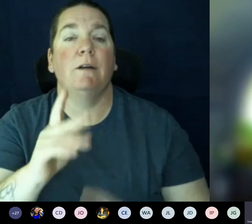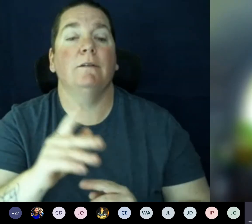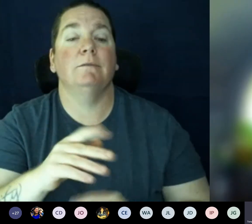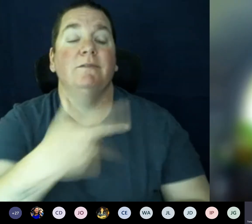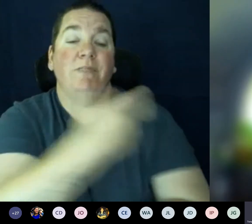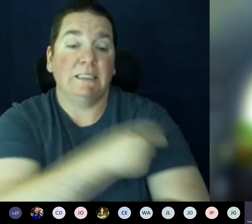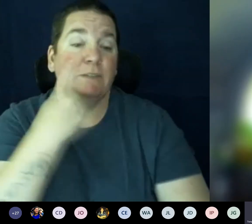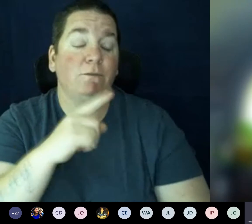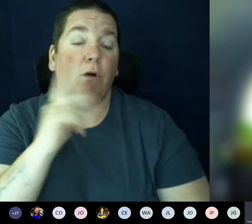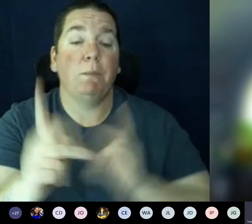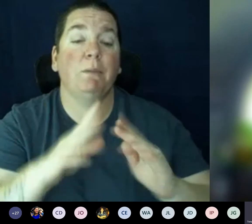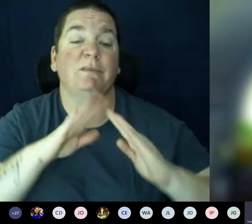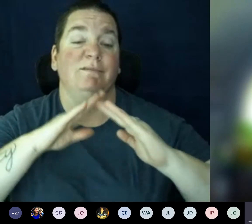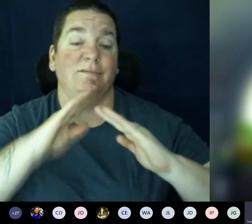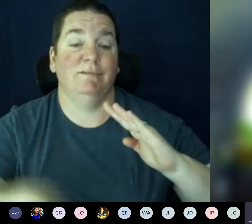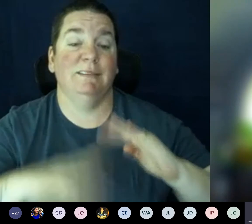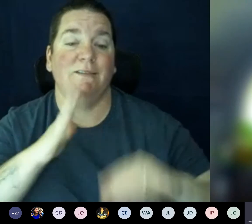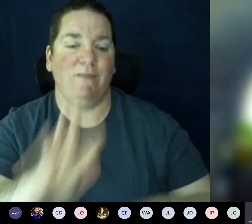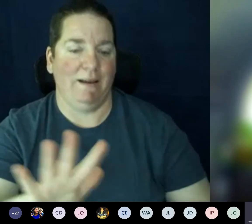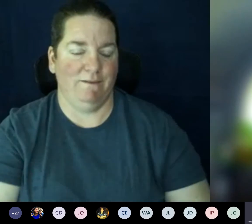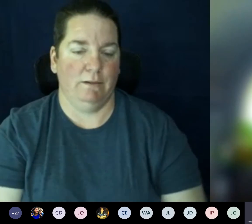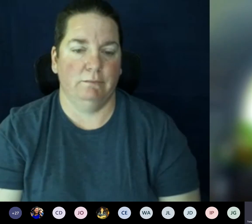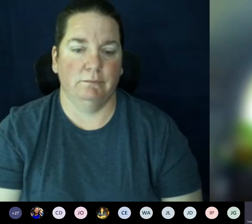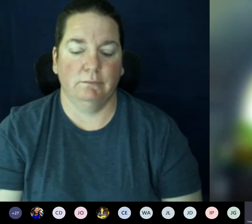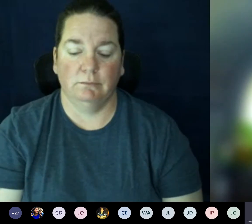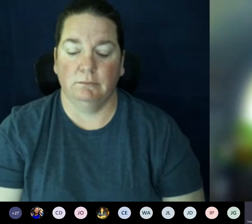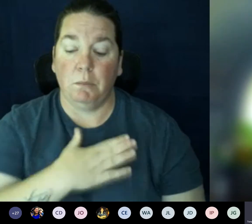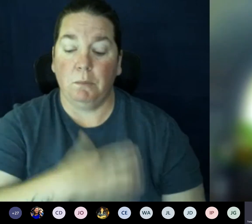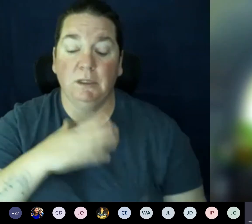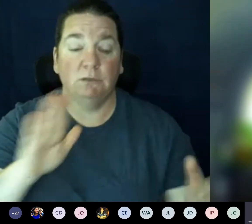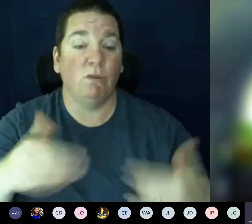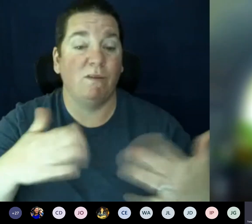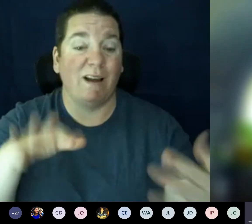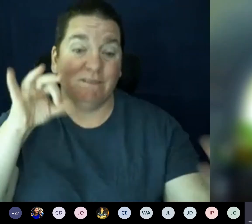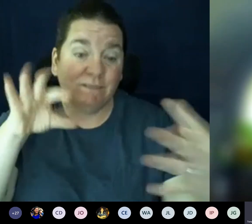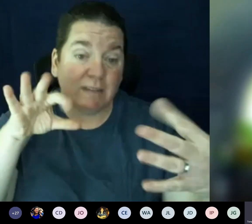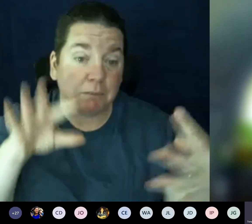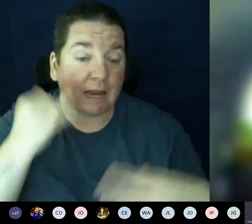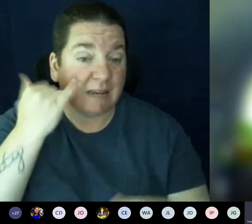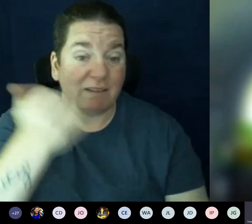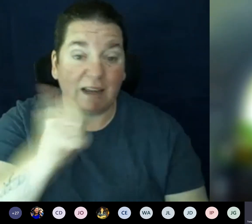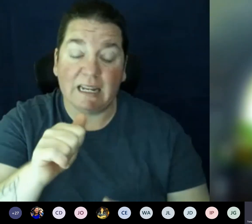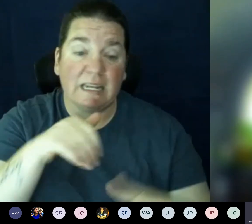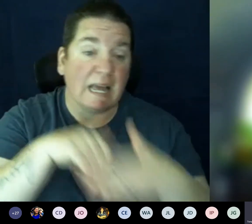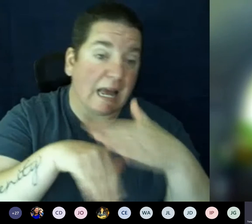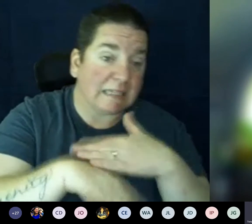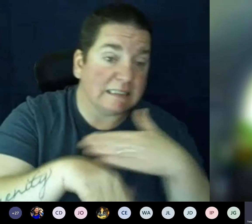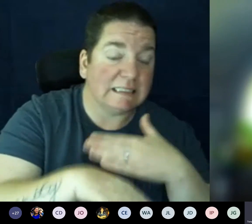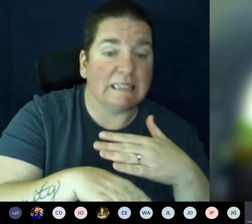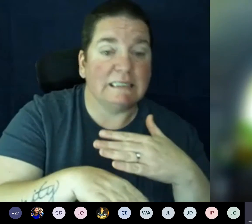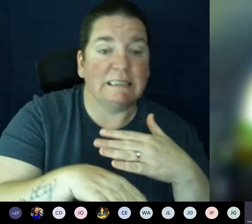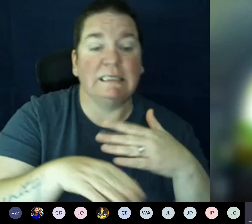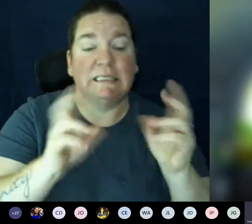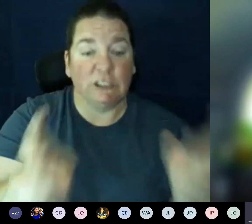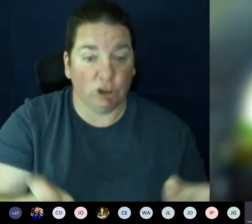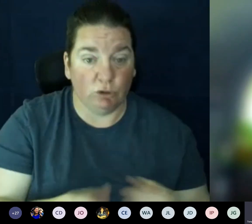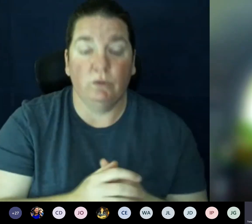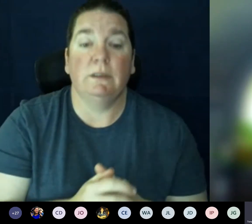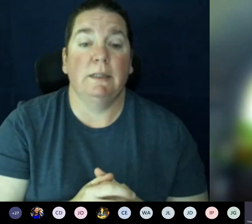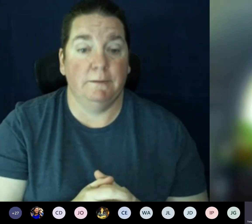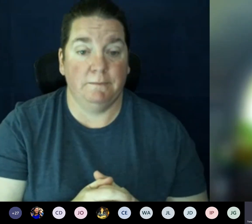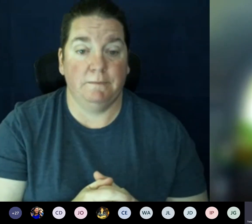has been helpful. Please feel free to send us feedback if you had any access or accessibility issues or needs to make this